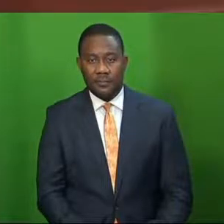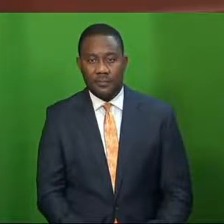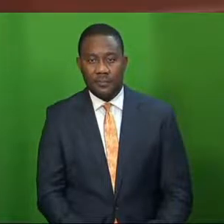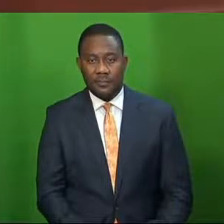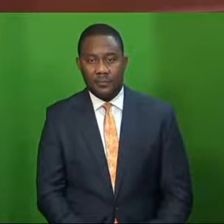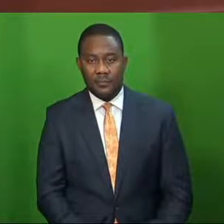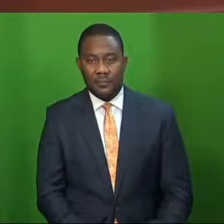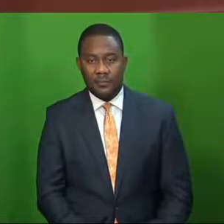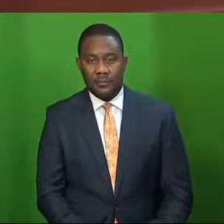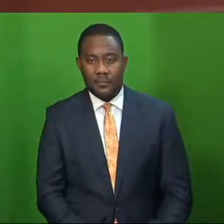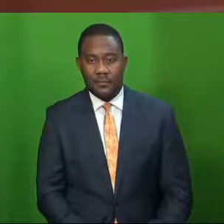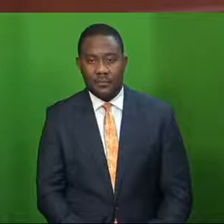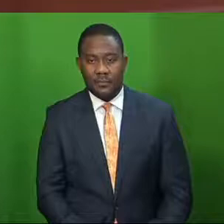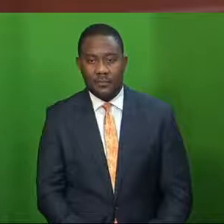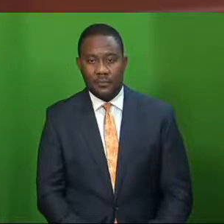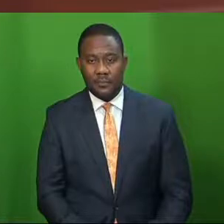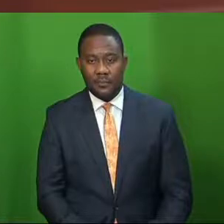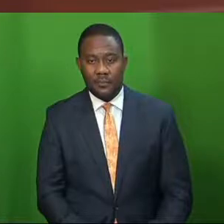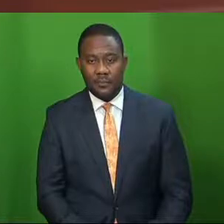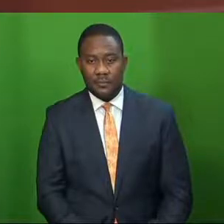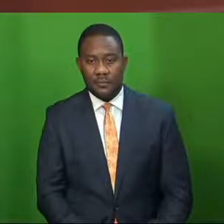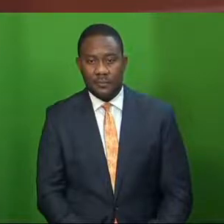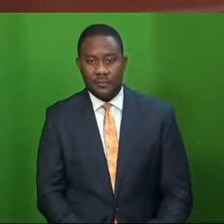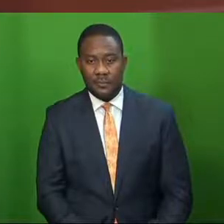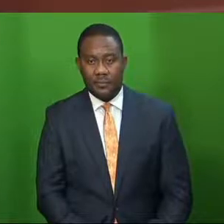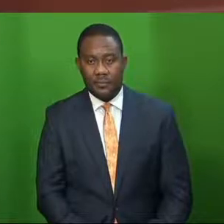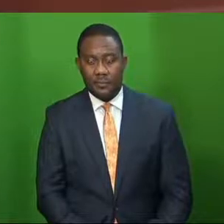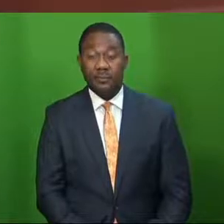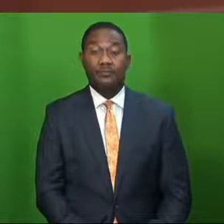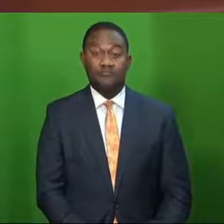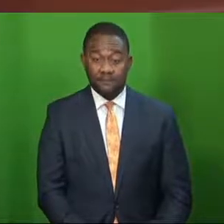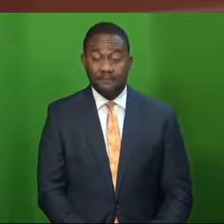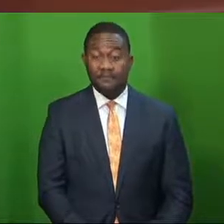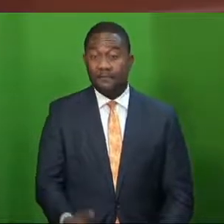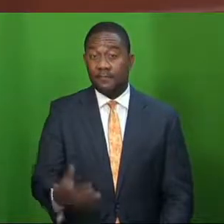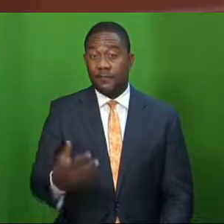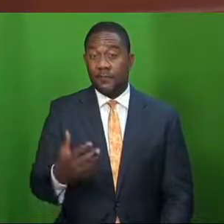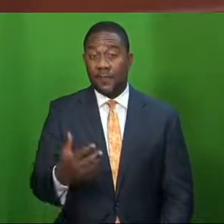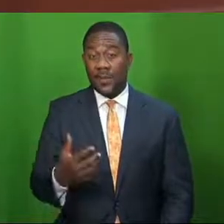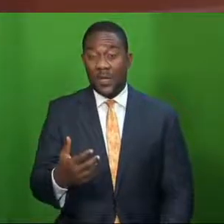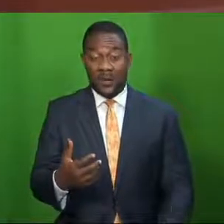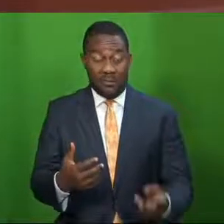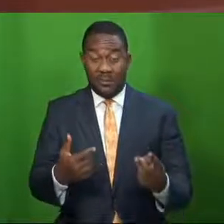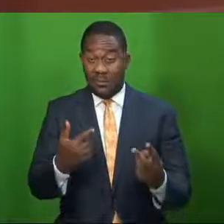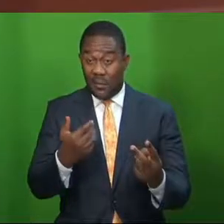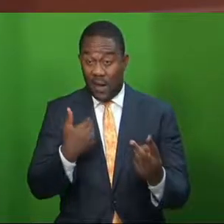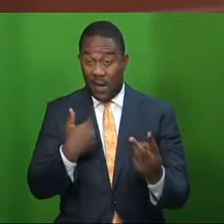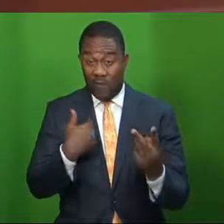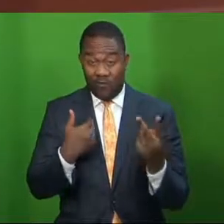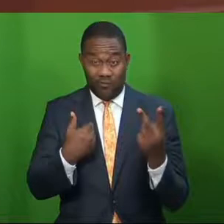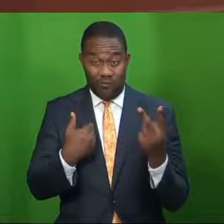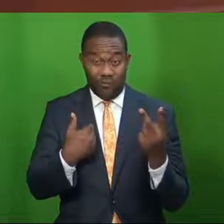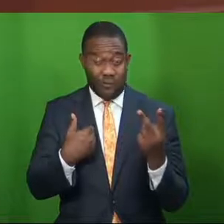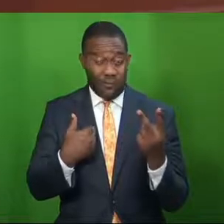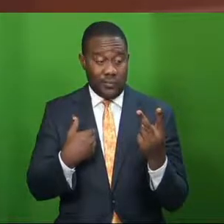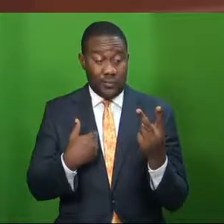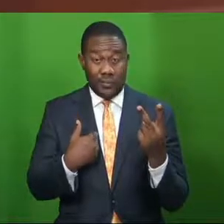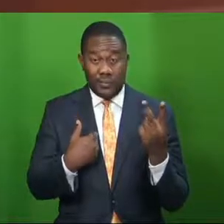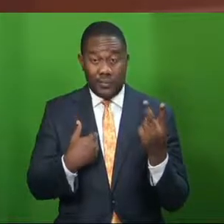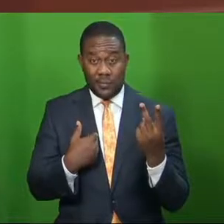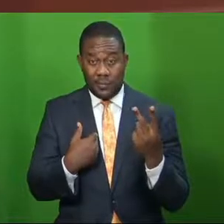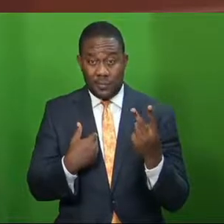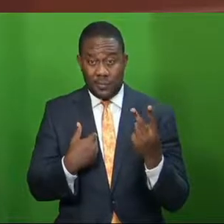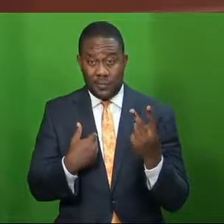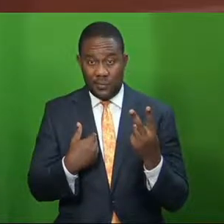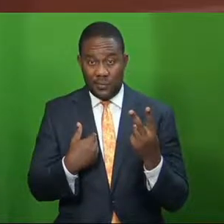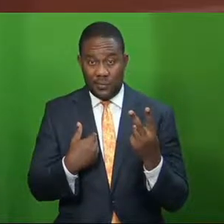leader. The guy just have 2 concerns. Firstly, is it